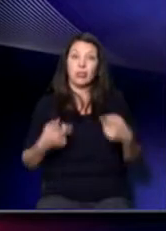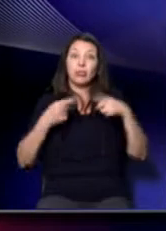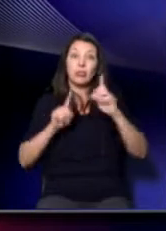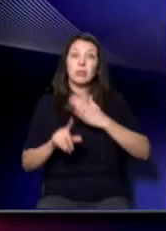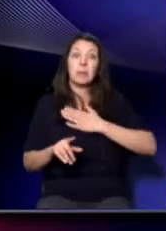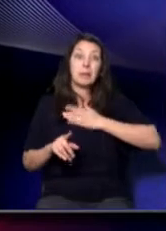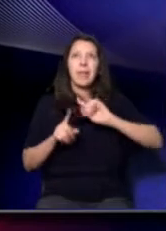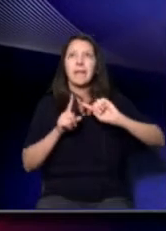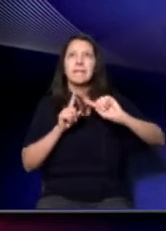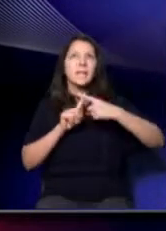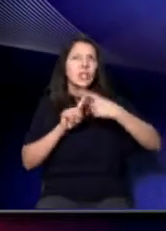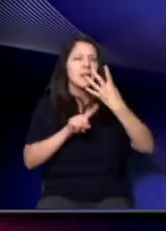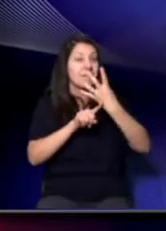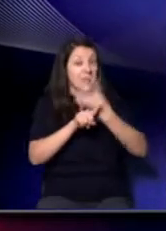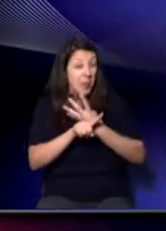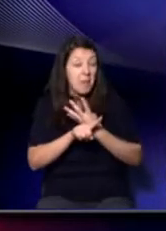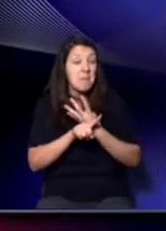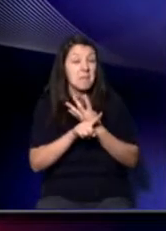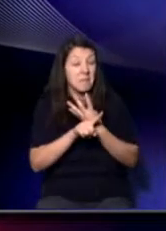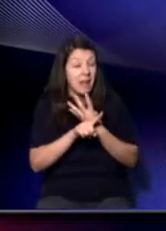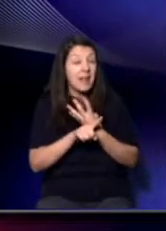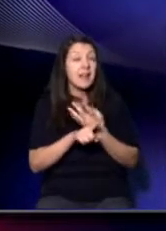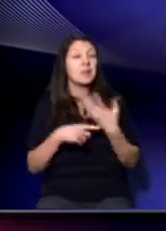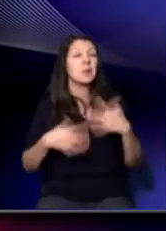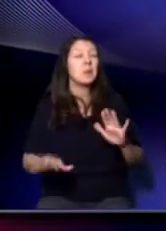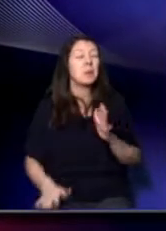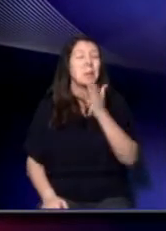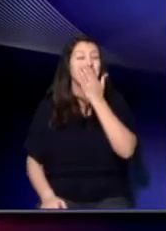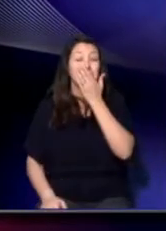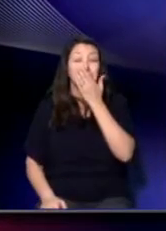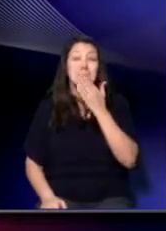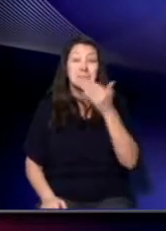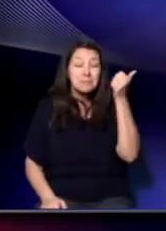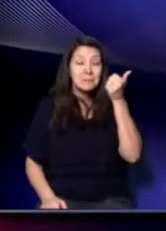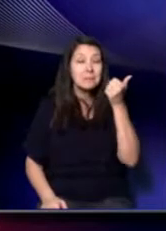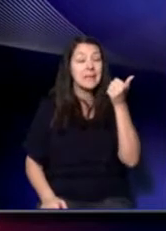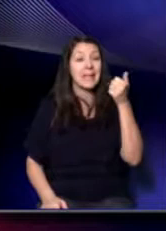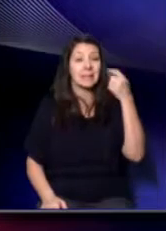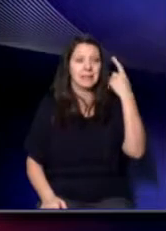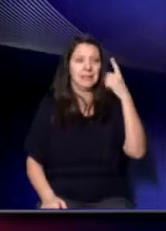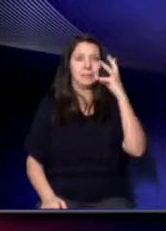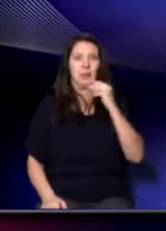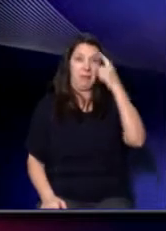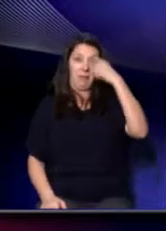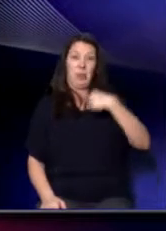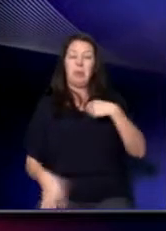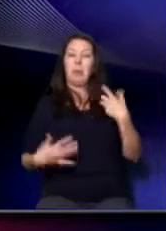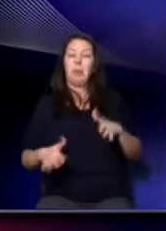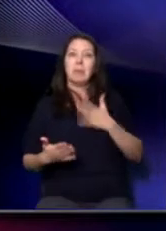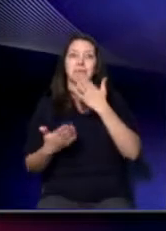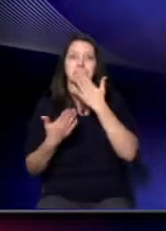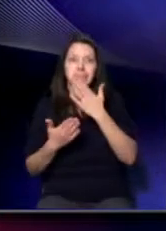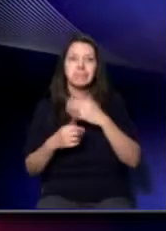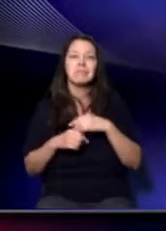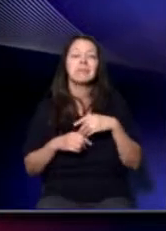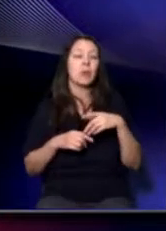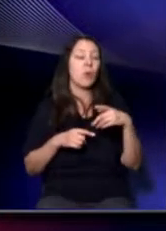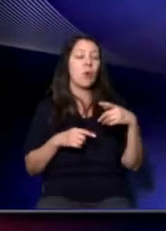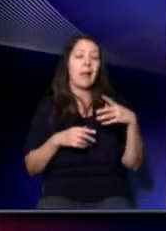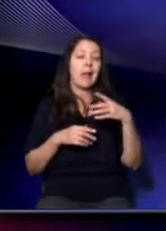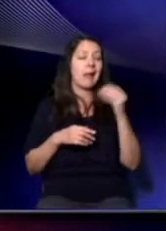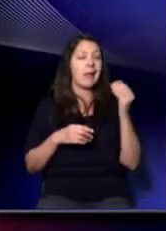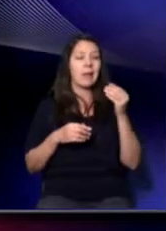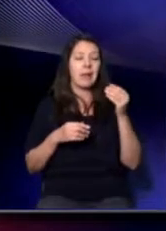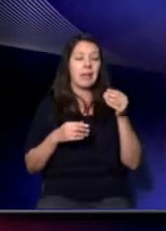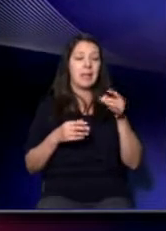first 4 months here. That was the best thing you could have done for me in smoothing